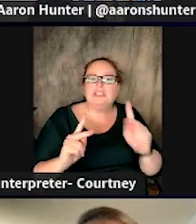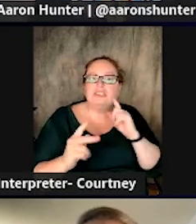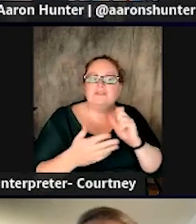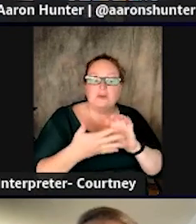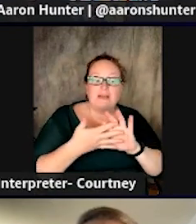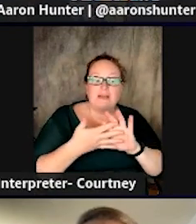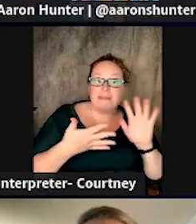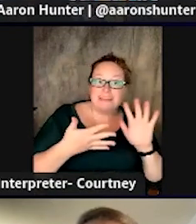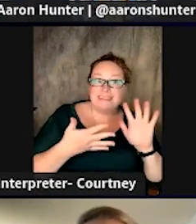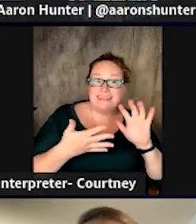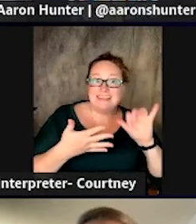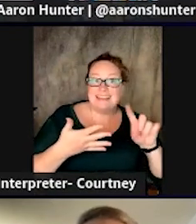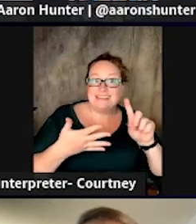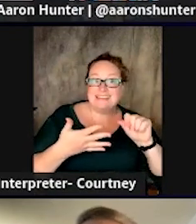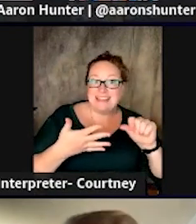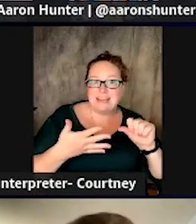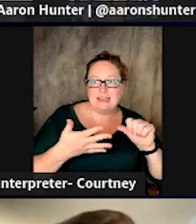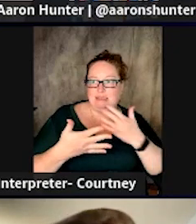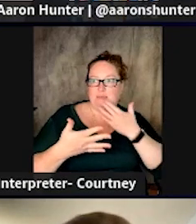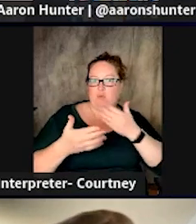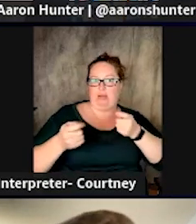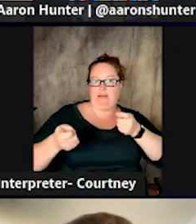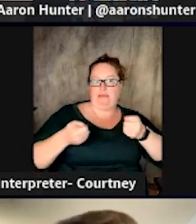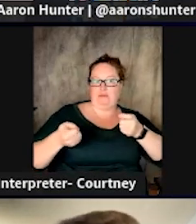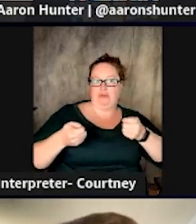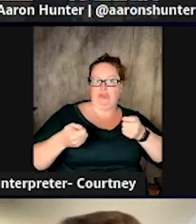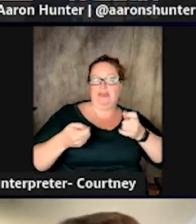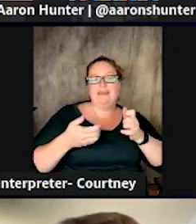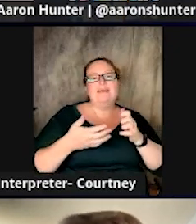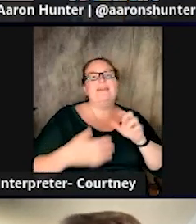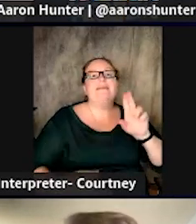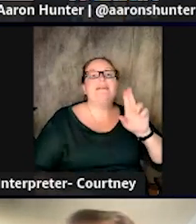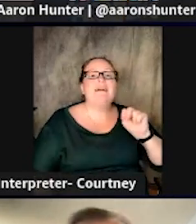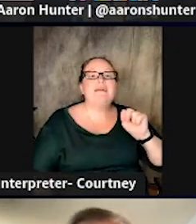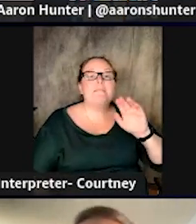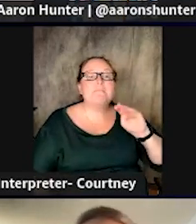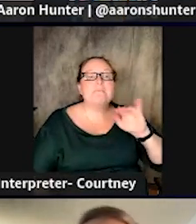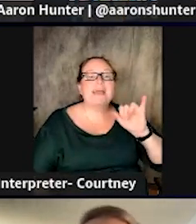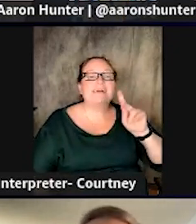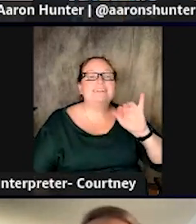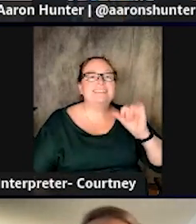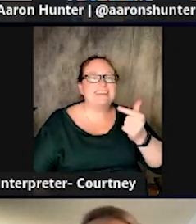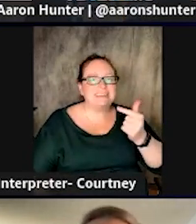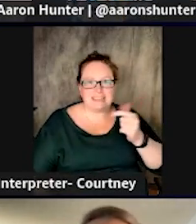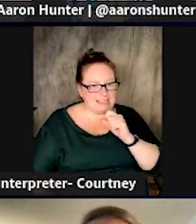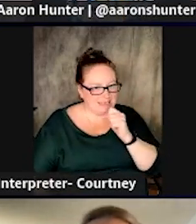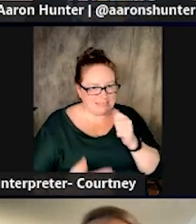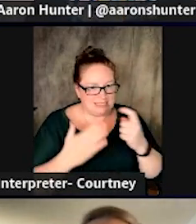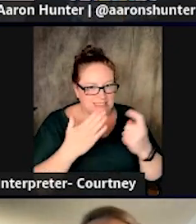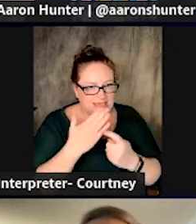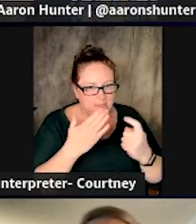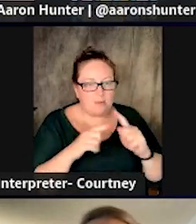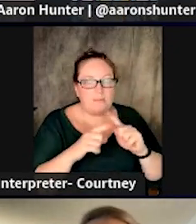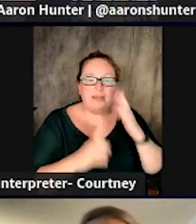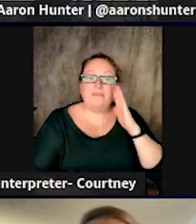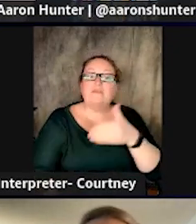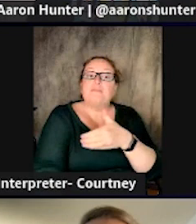data is well governed, and unmasking is obviously disabled by default, but if there are power users in